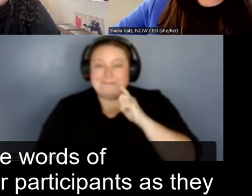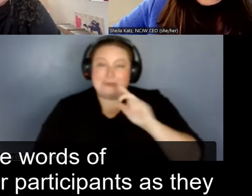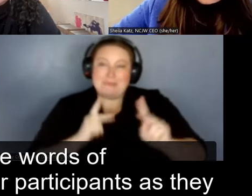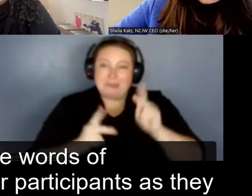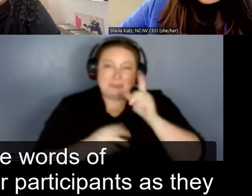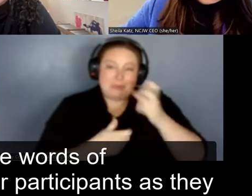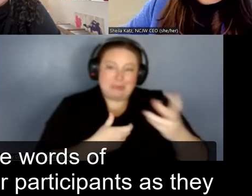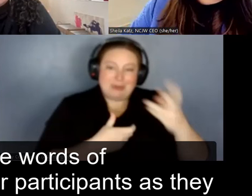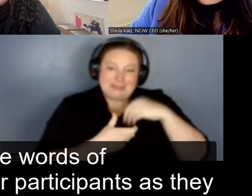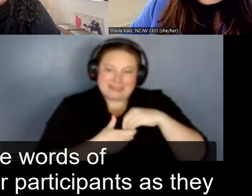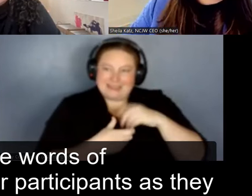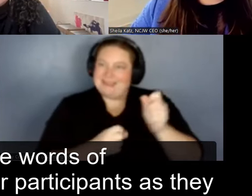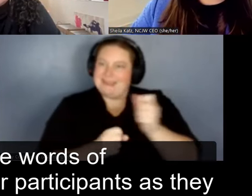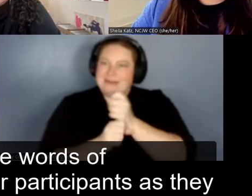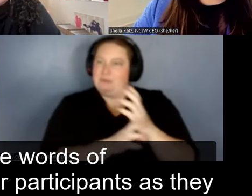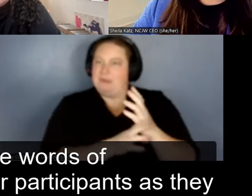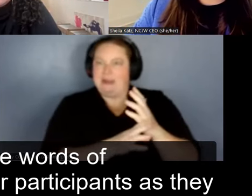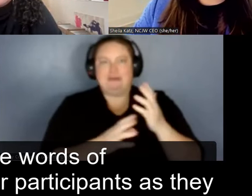they prepare to go off.